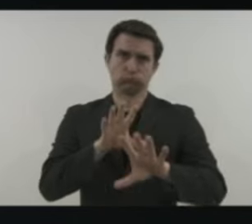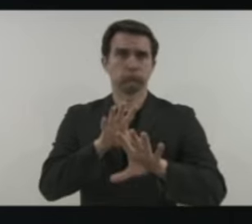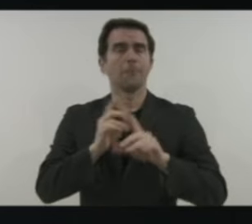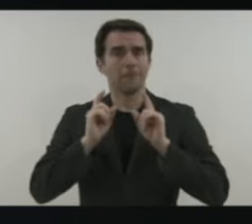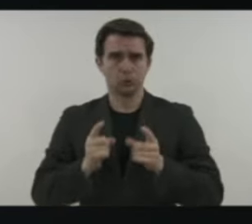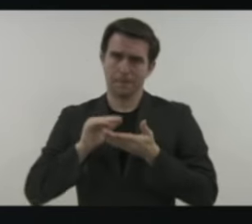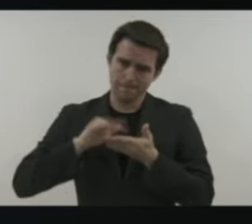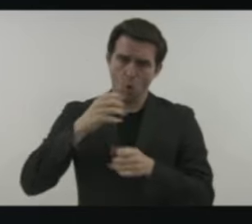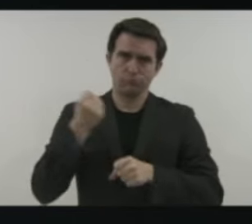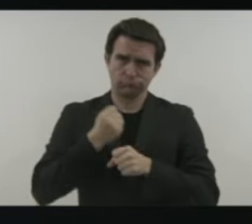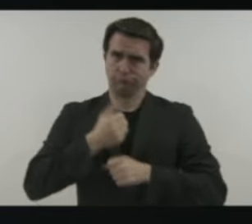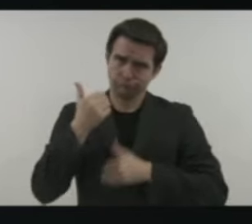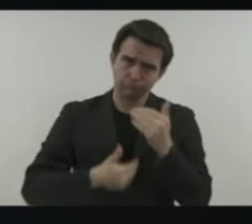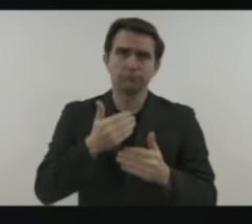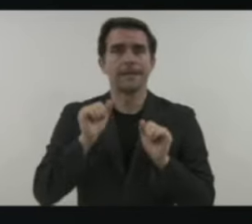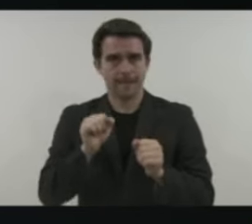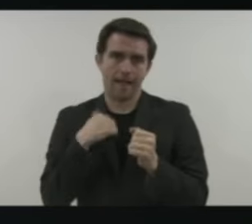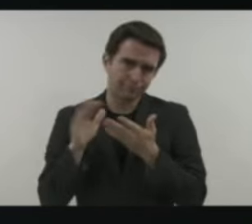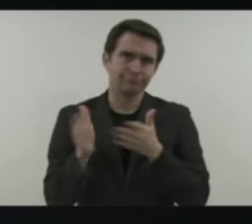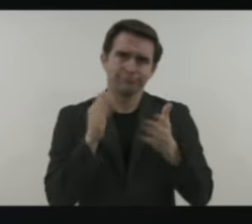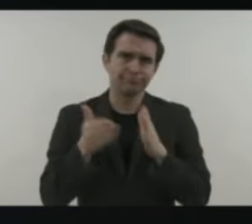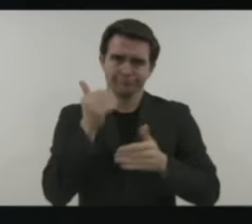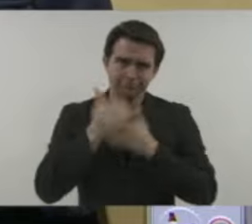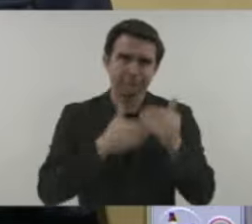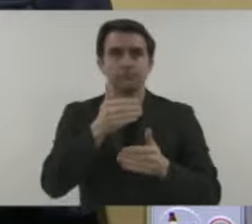without leaving anyone behind. Thank you very much.